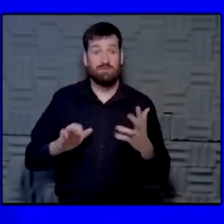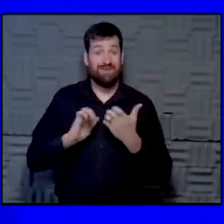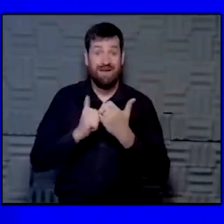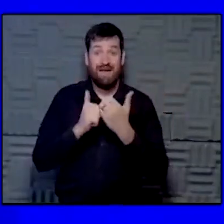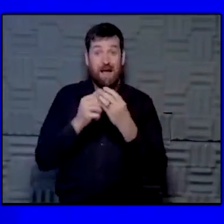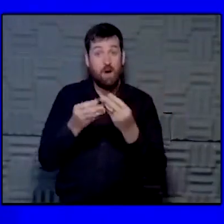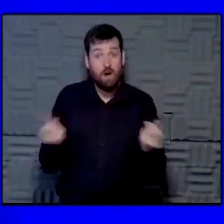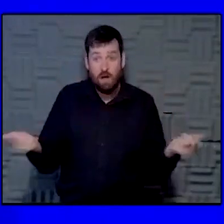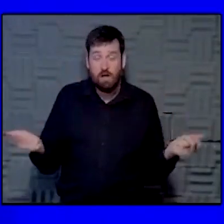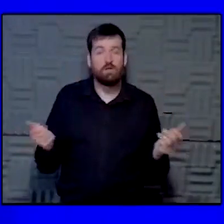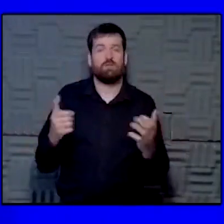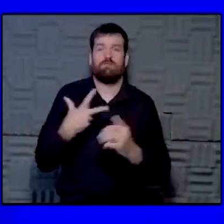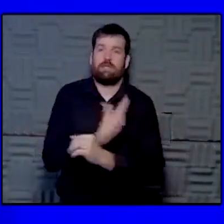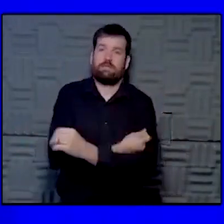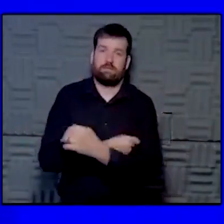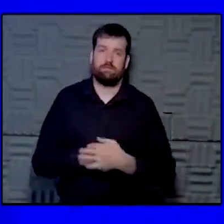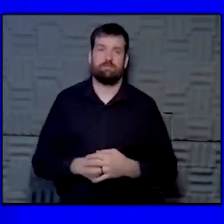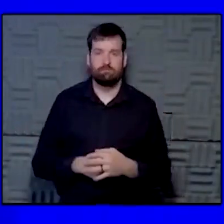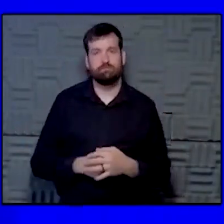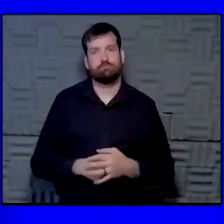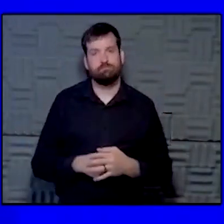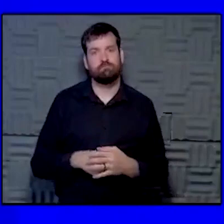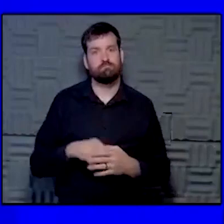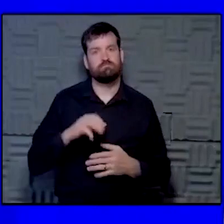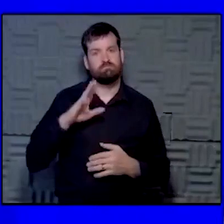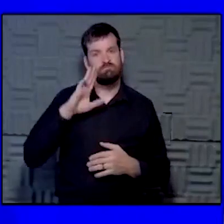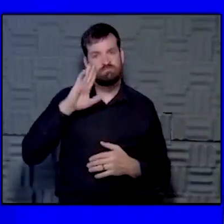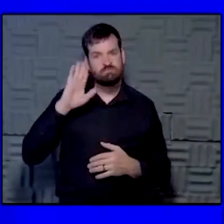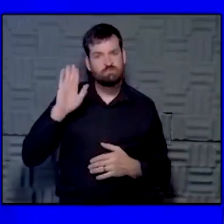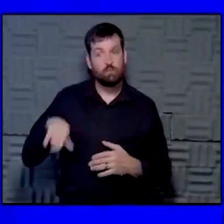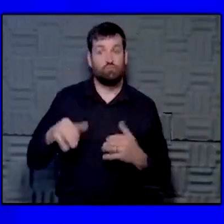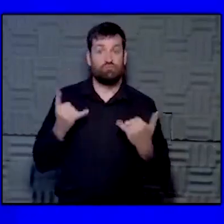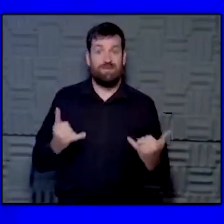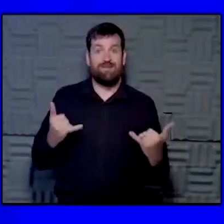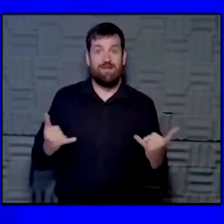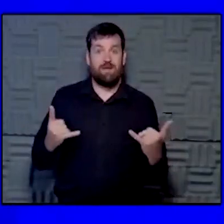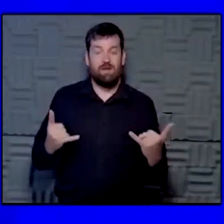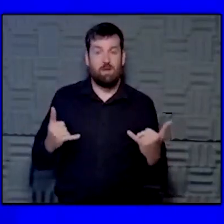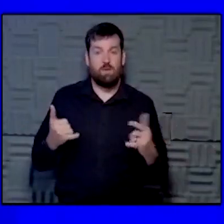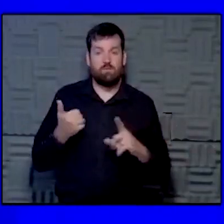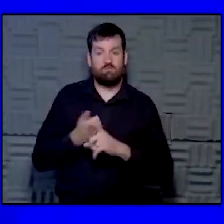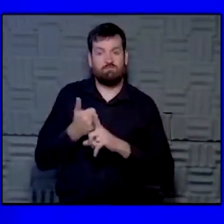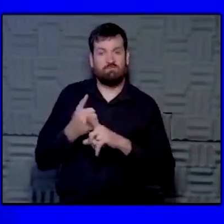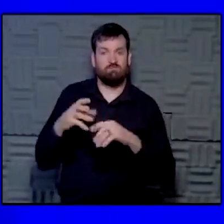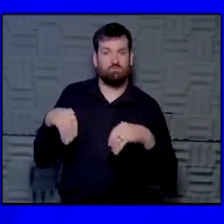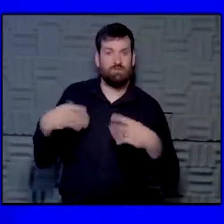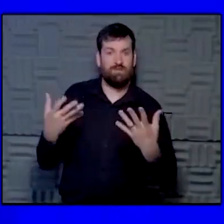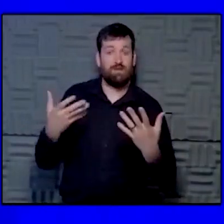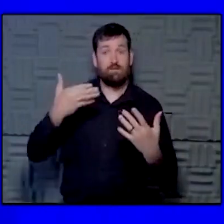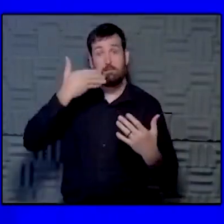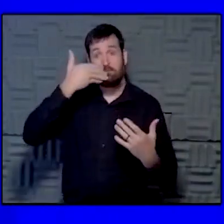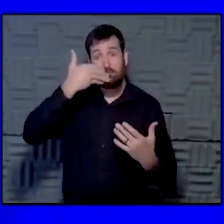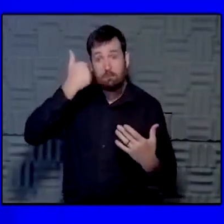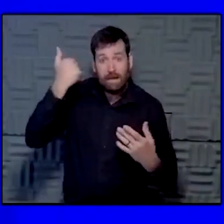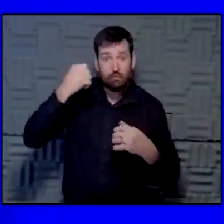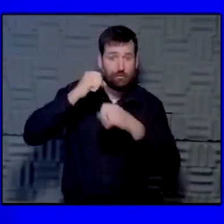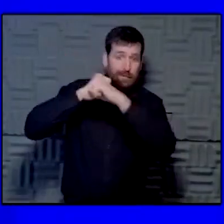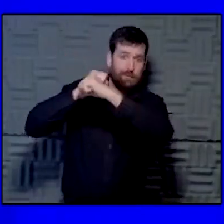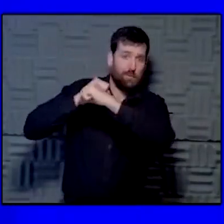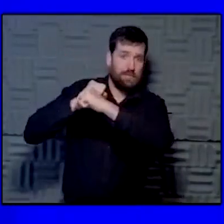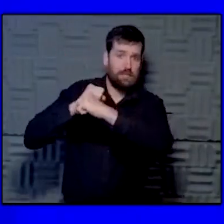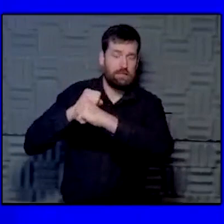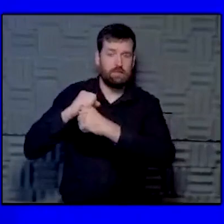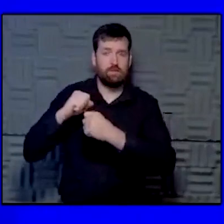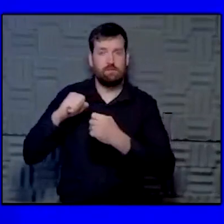pandemic is through vaccination. We know that the vaccination right now even provides probably better immunity to